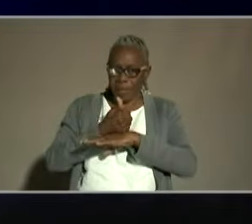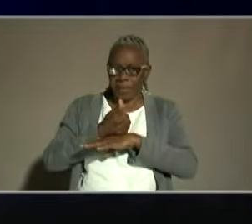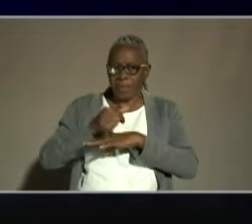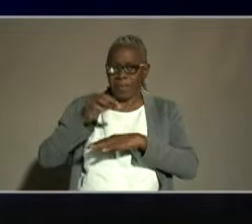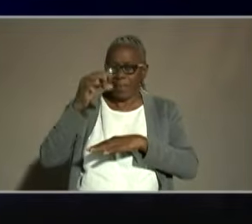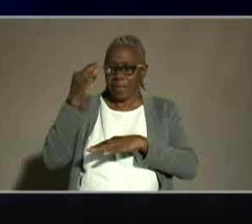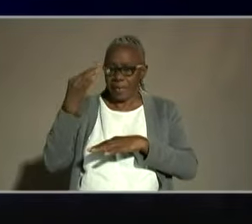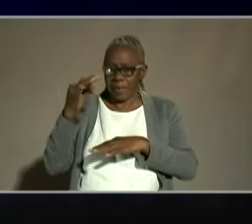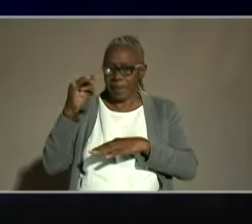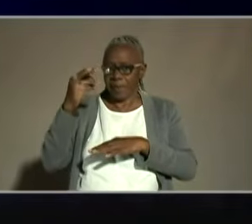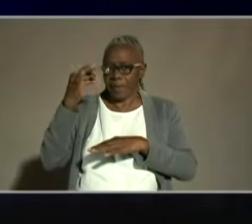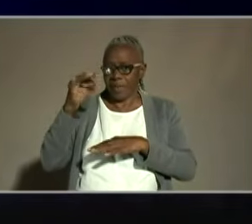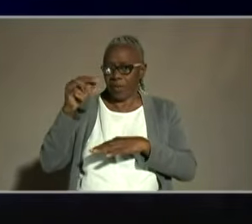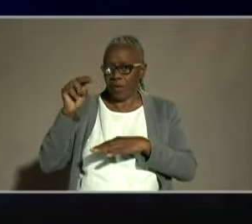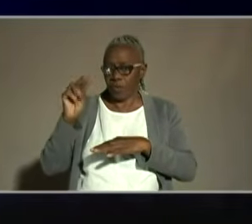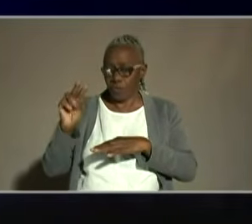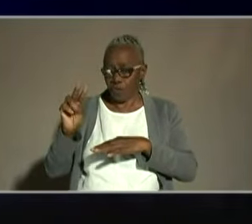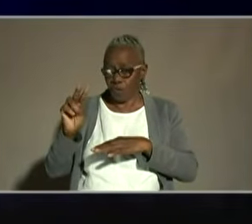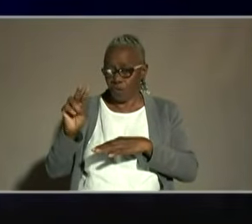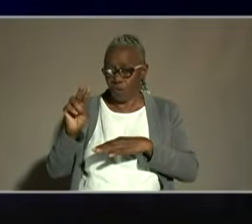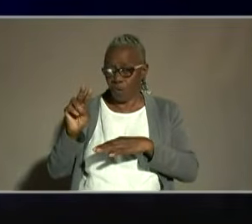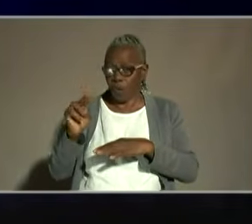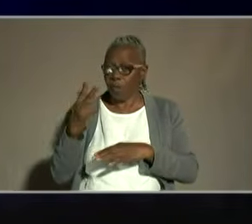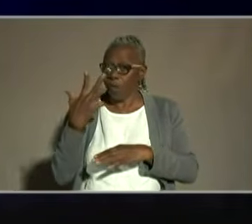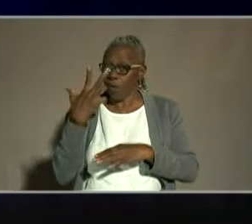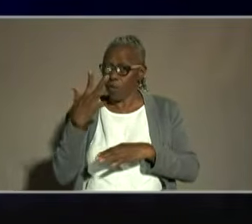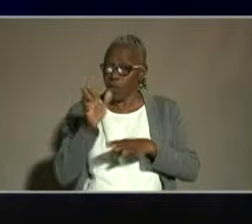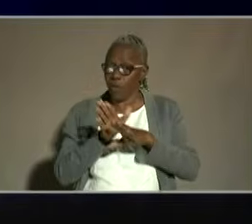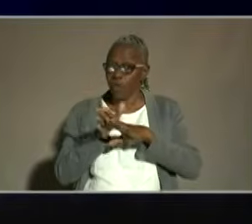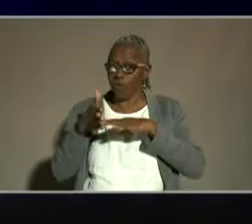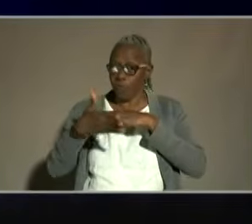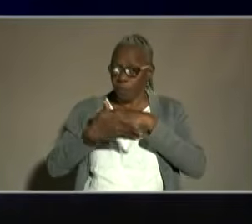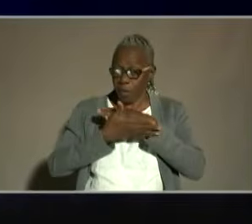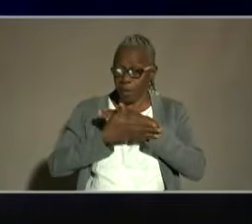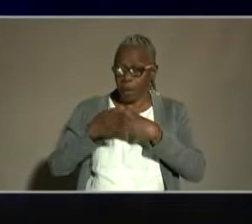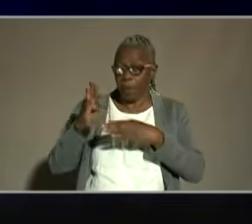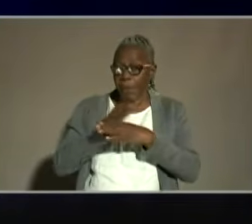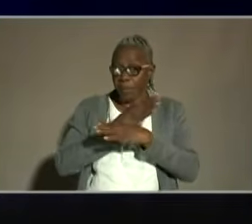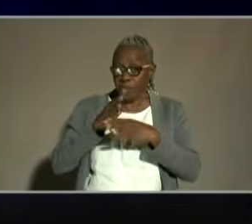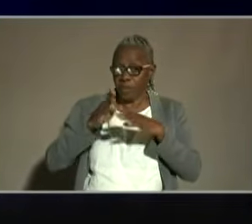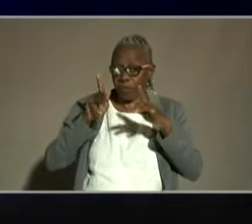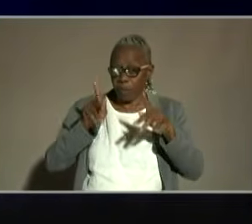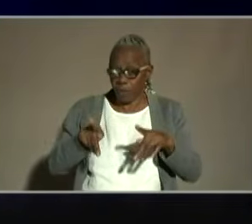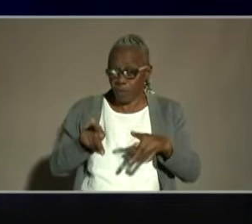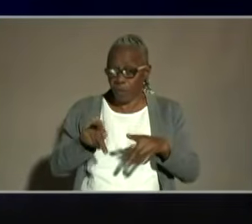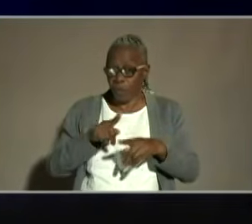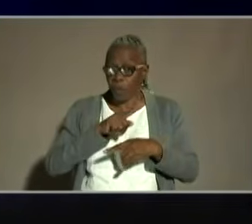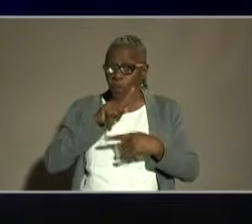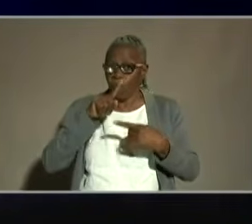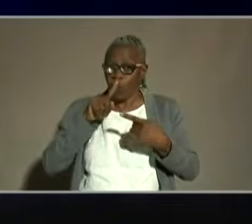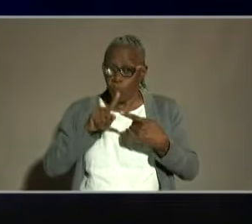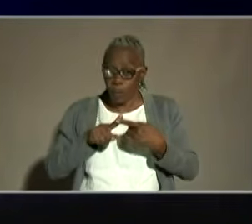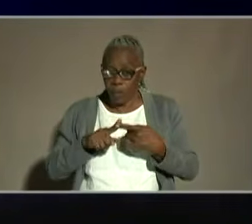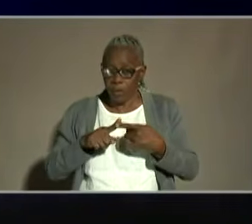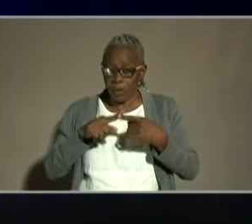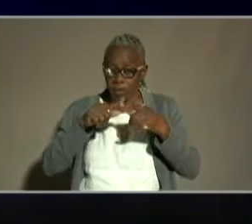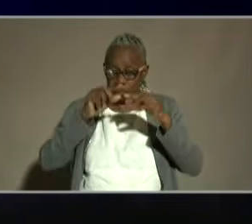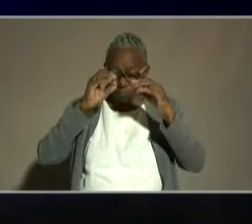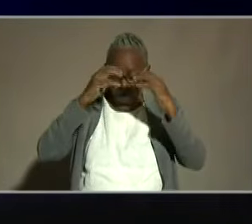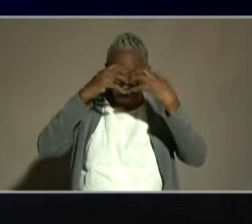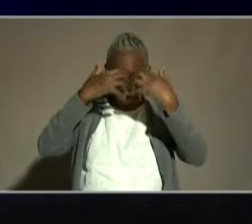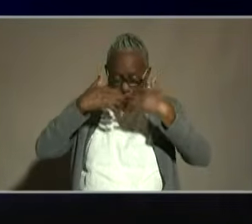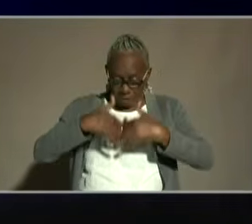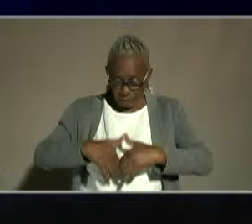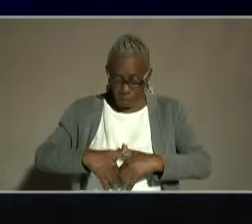investment firm by 3 young Jamaican entrepreneurs. When the financial sector meltdown occurred some years later, and FinSAC